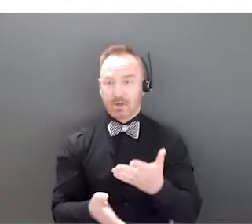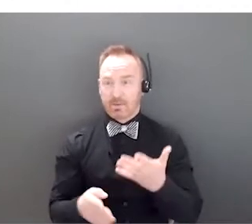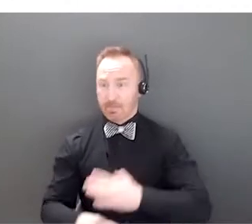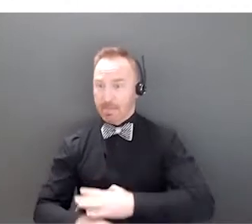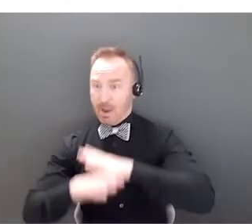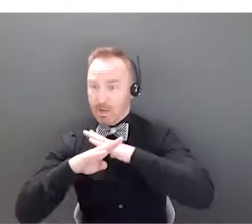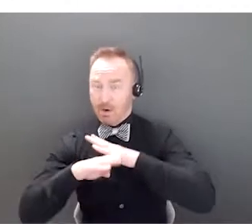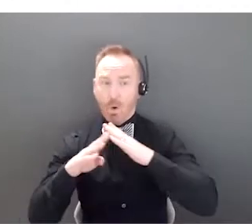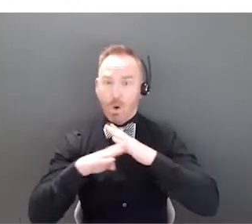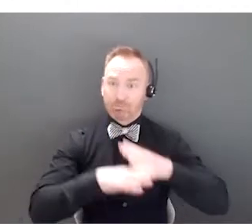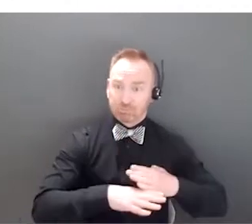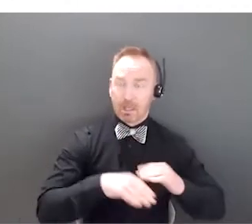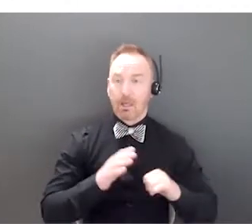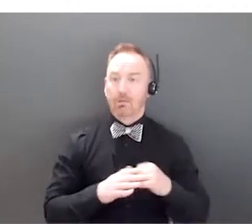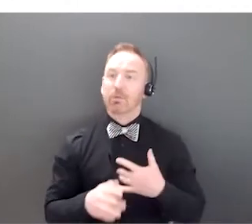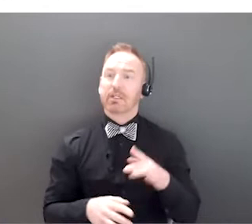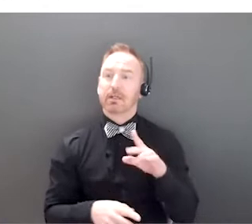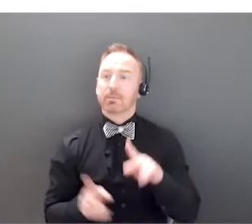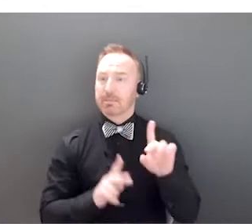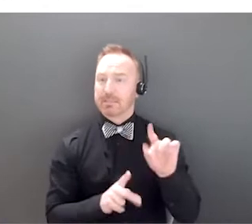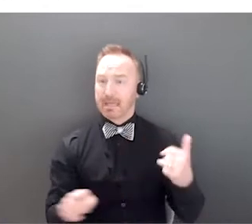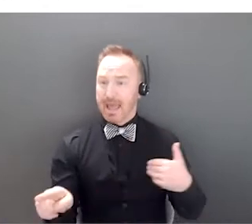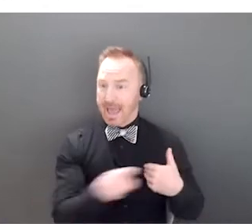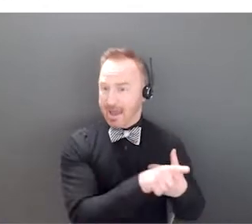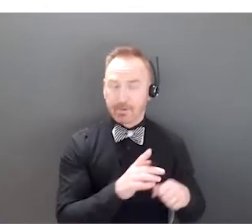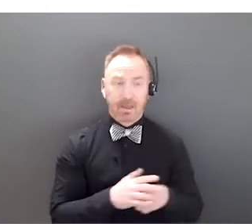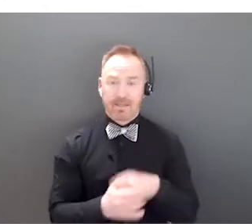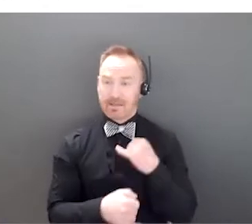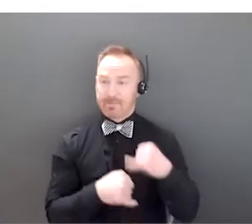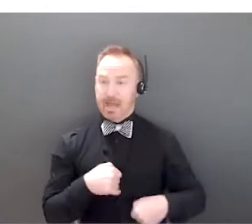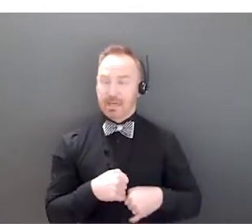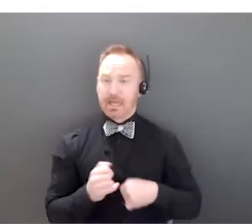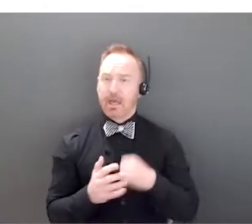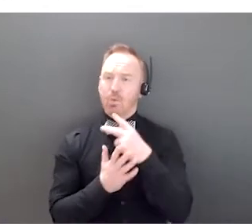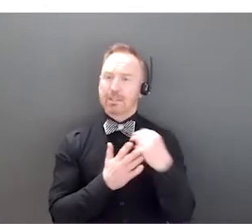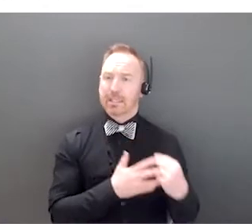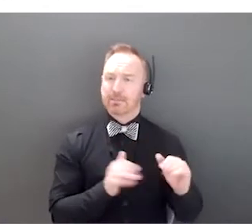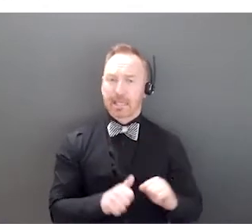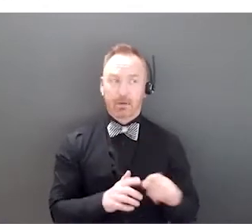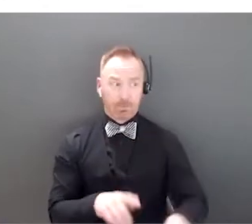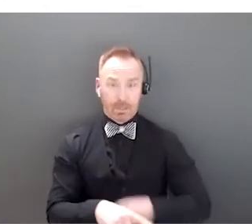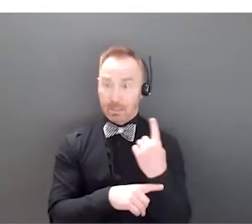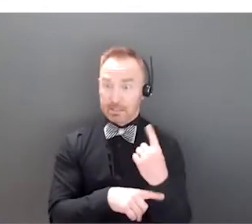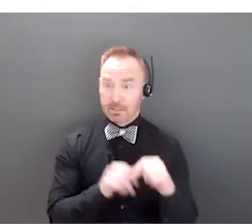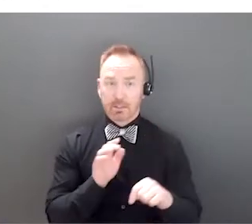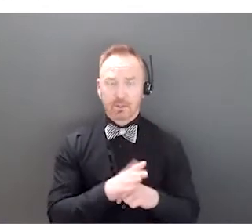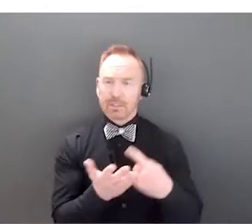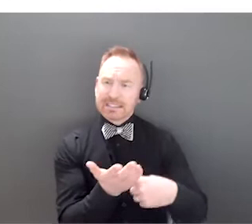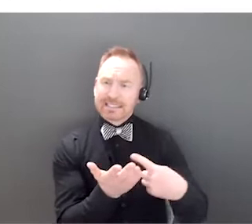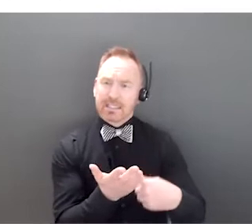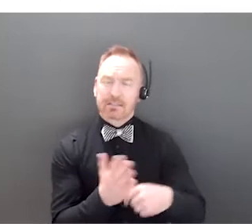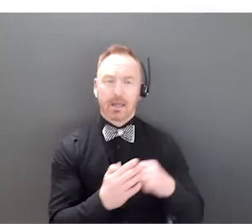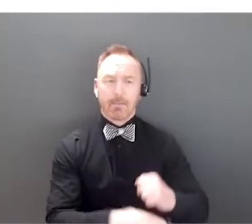people living with disabilities? And finally, what steps can we take in the present to address barriers to inclusion that may